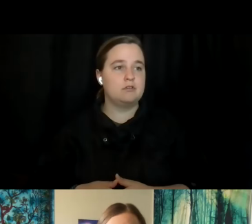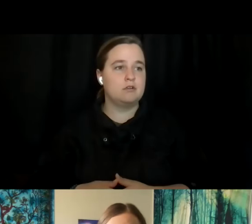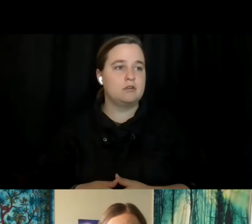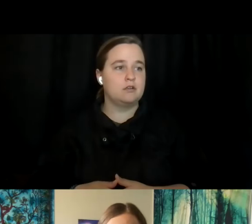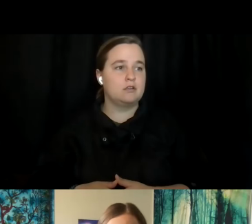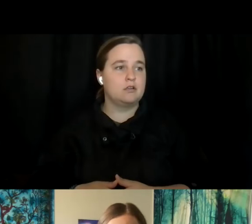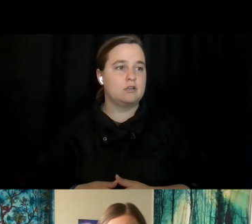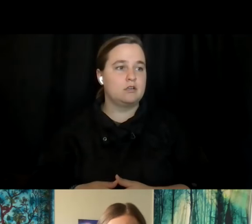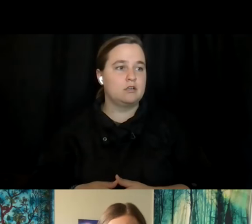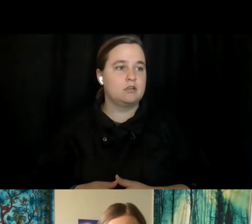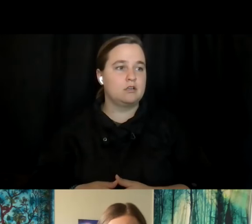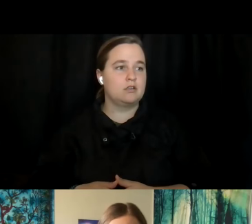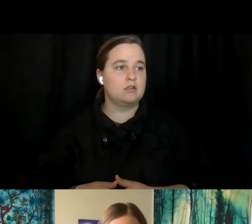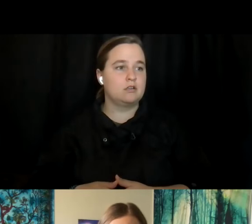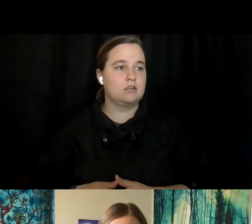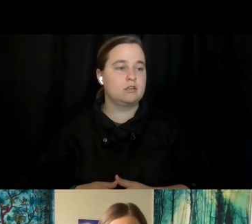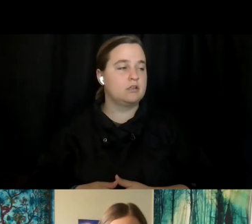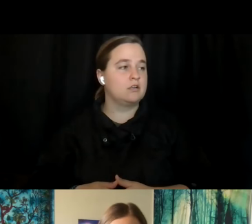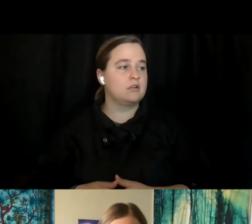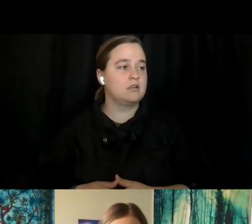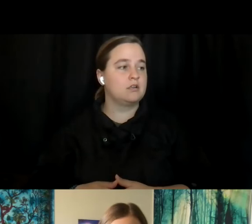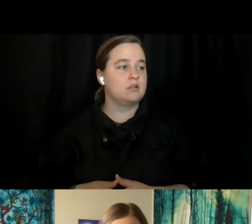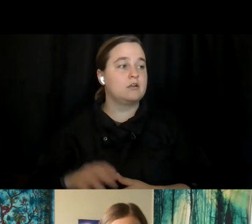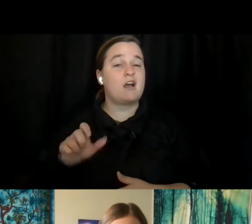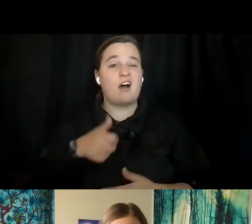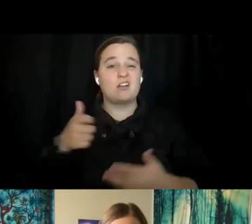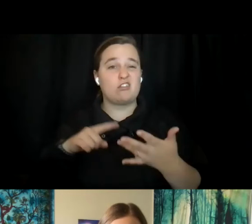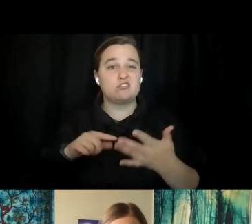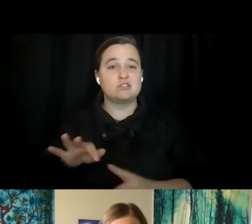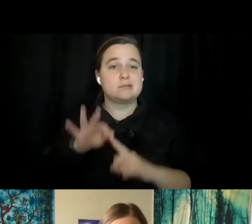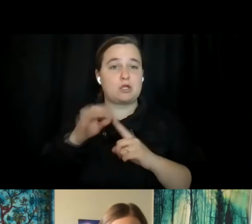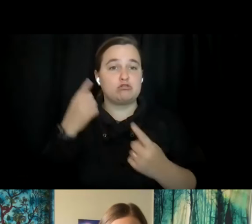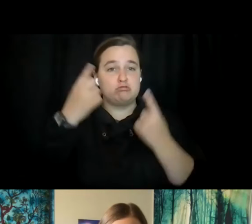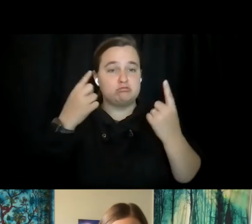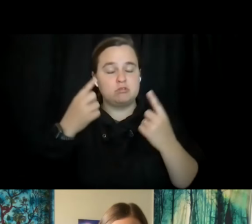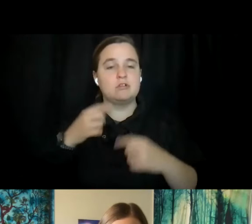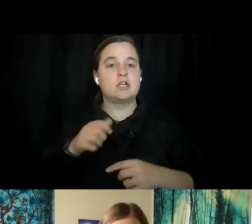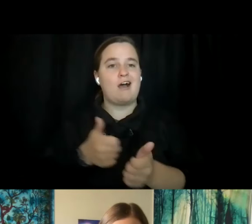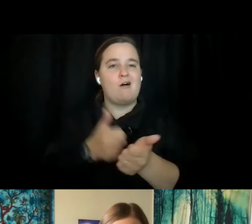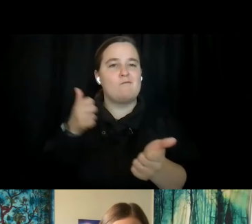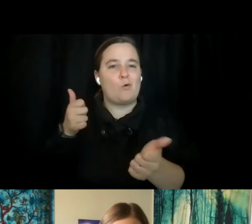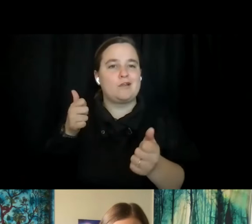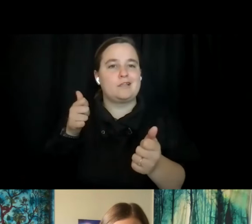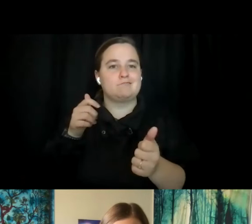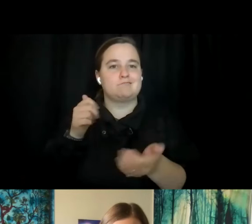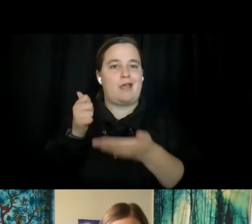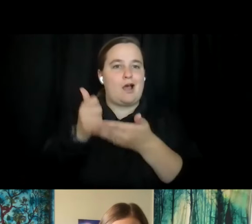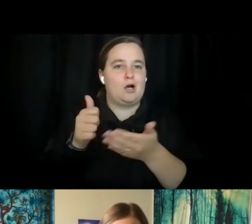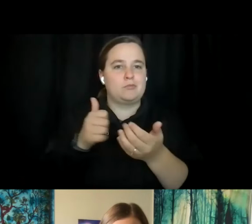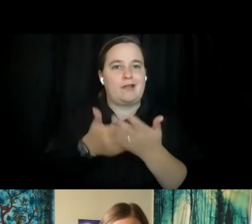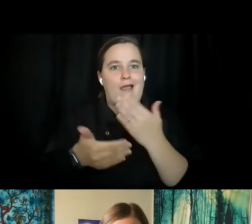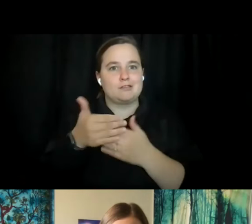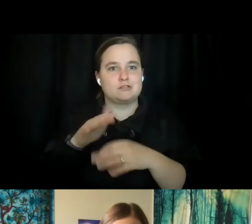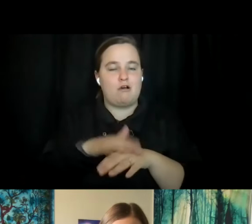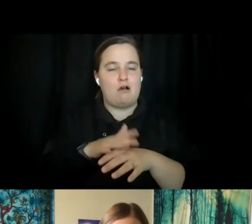Something else that's a special consideration is avoiding hands-on assist. As you can imagine, that can be triggering. And even